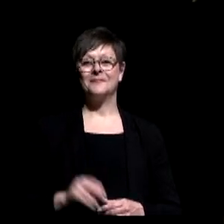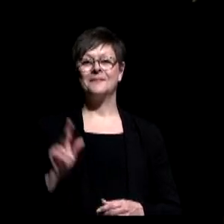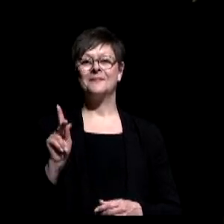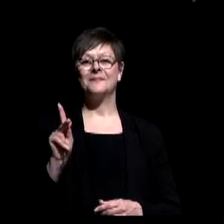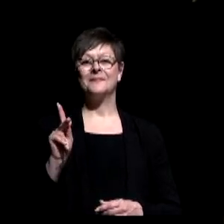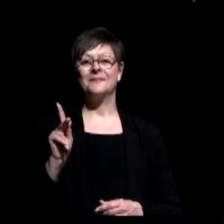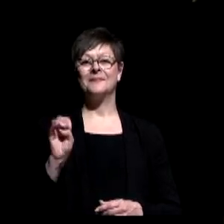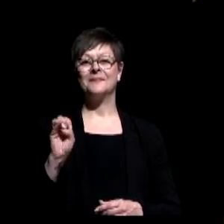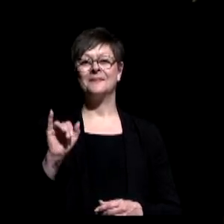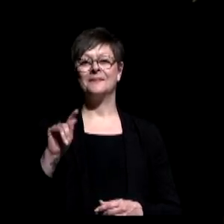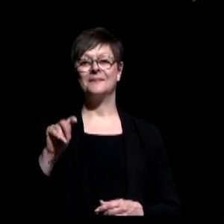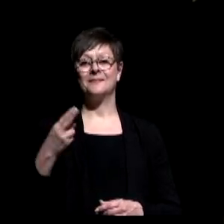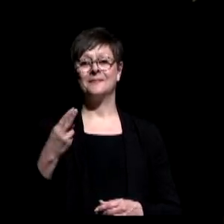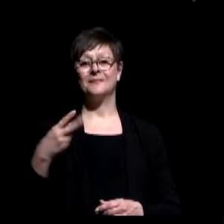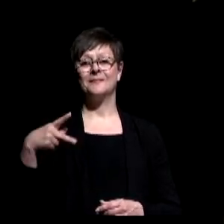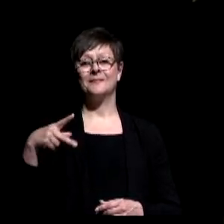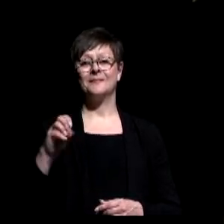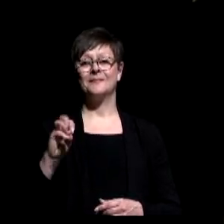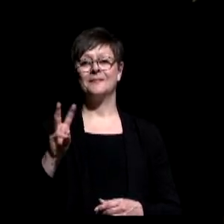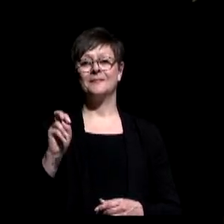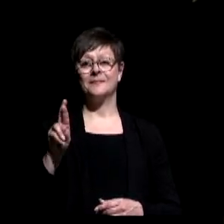Keith Power,